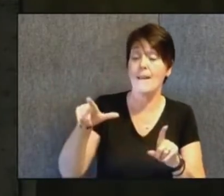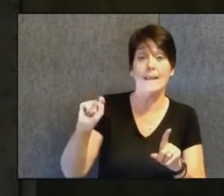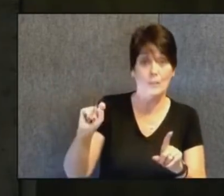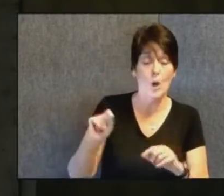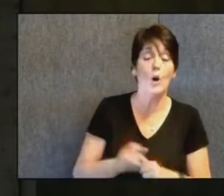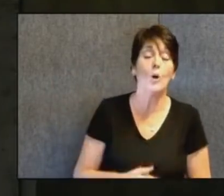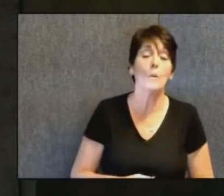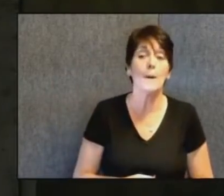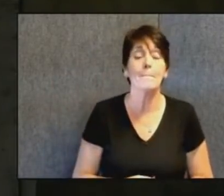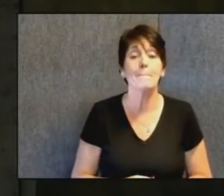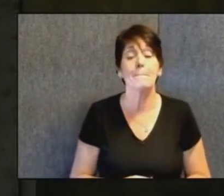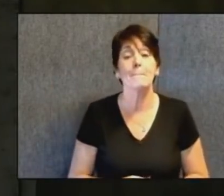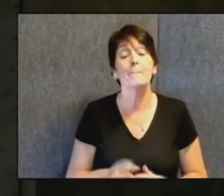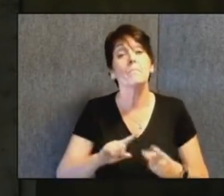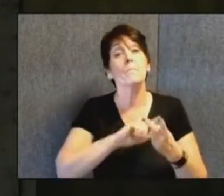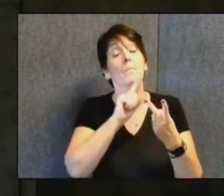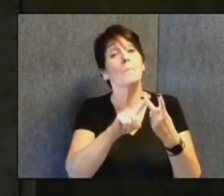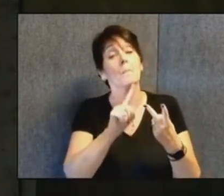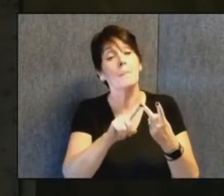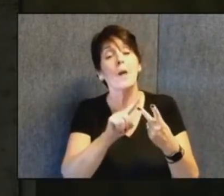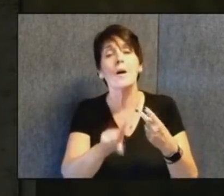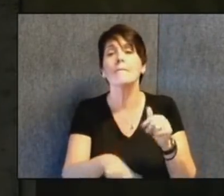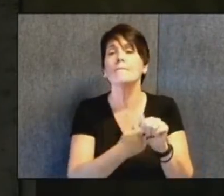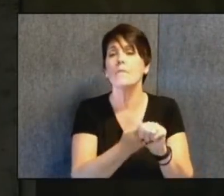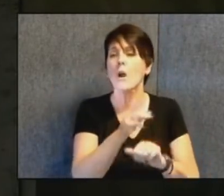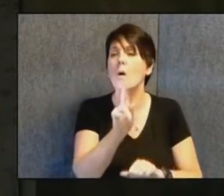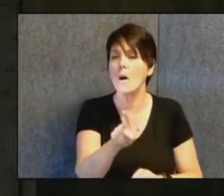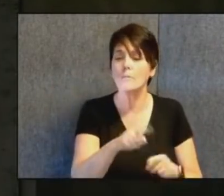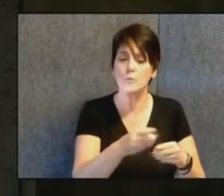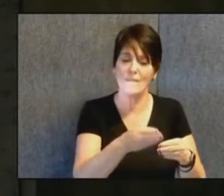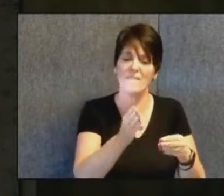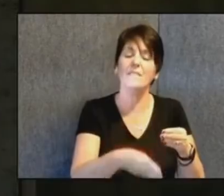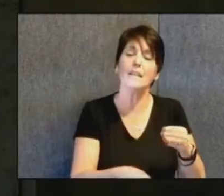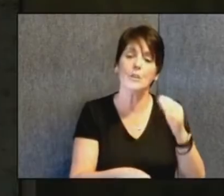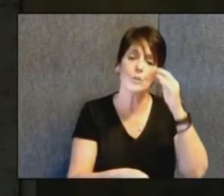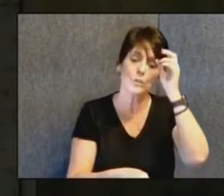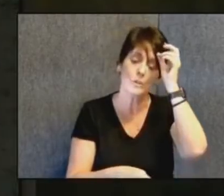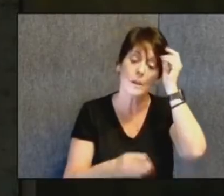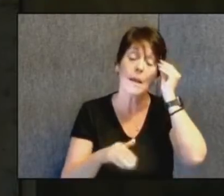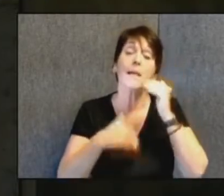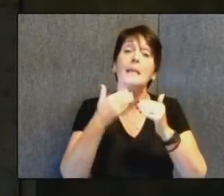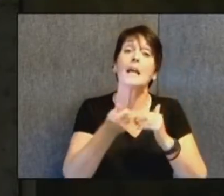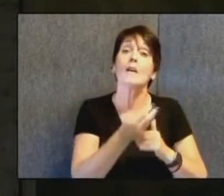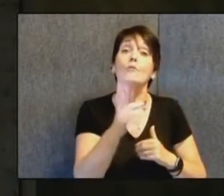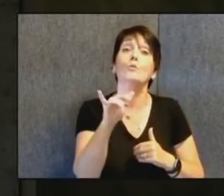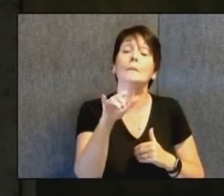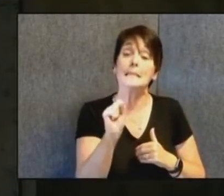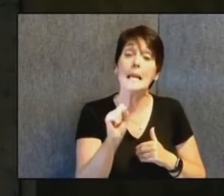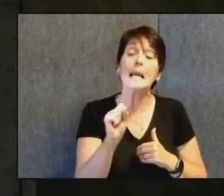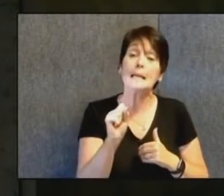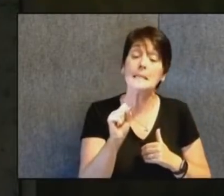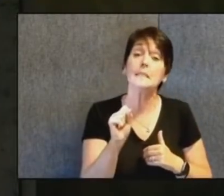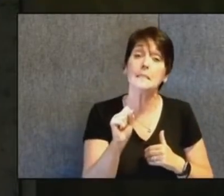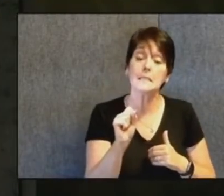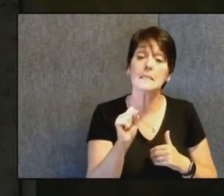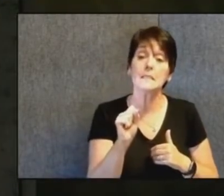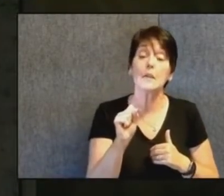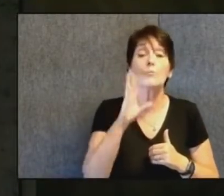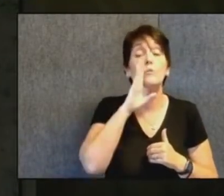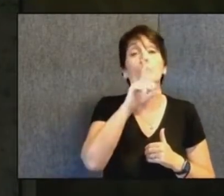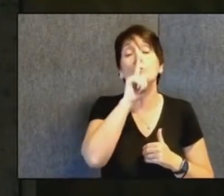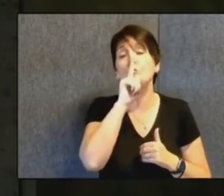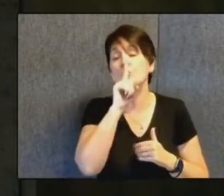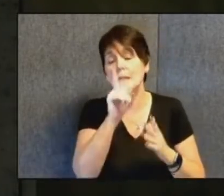area. And then secondly, and just to follow up and finish off, the next couple of days are going to be